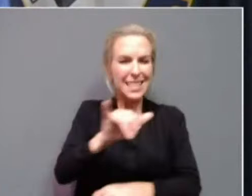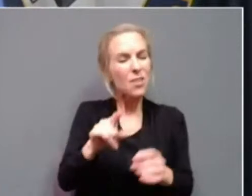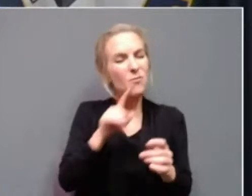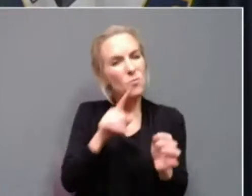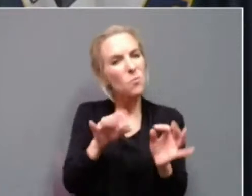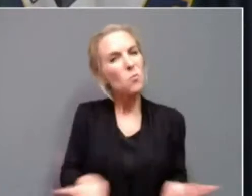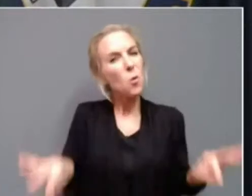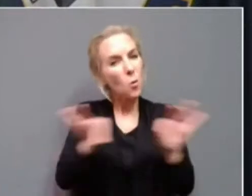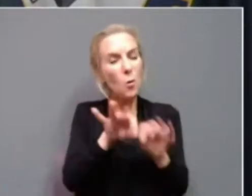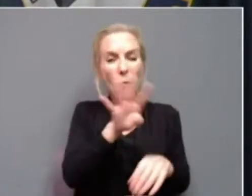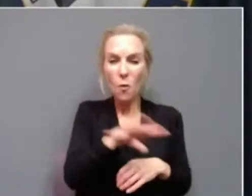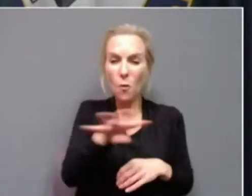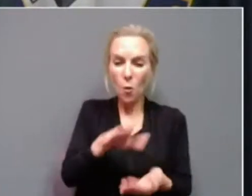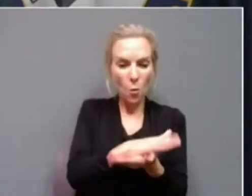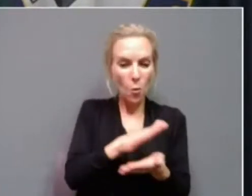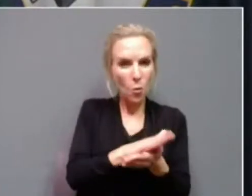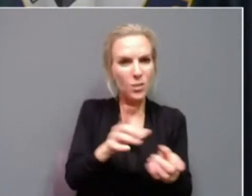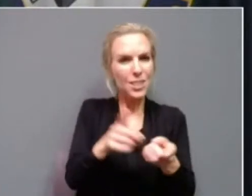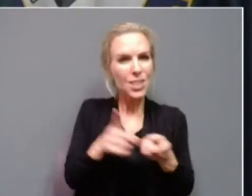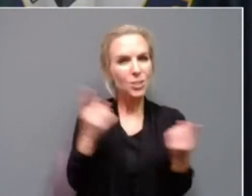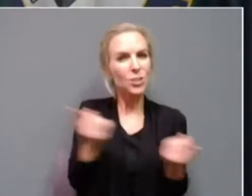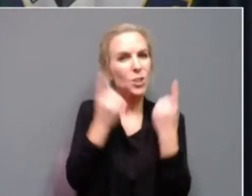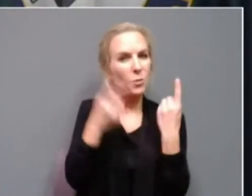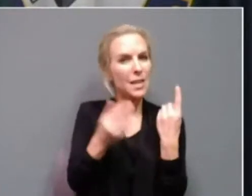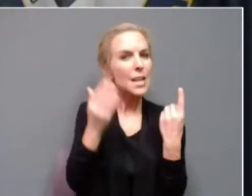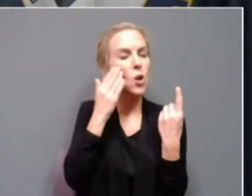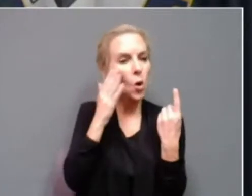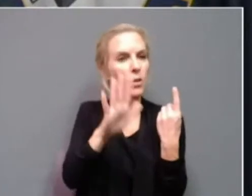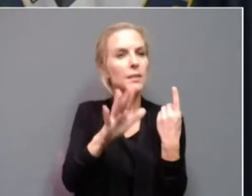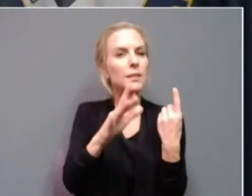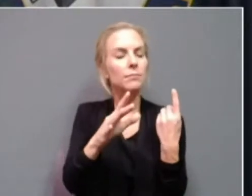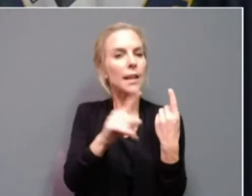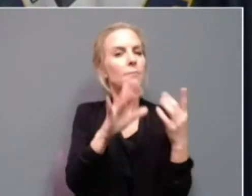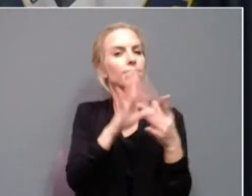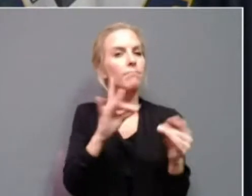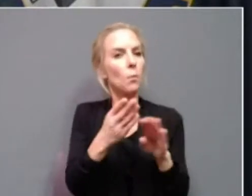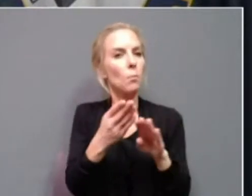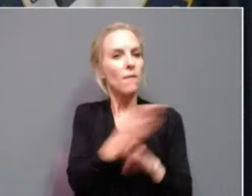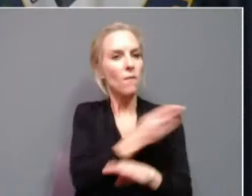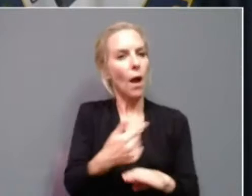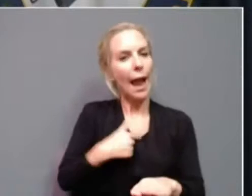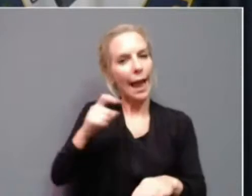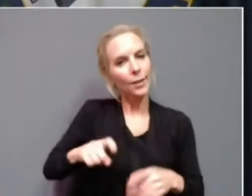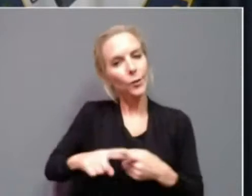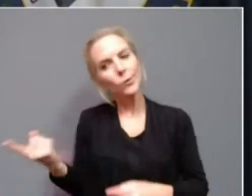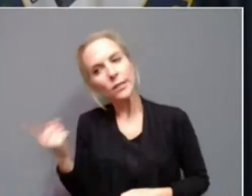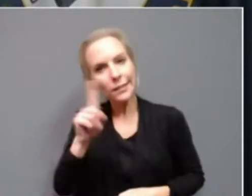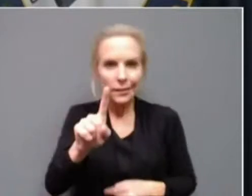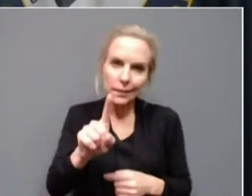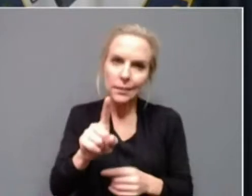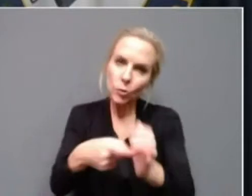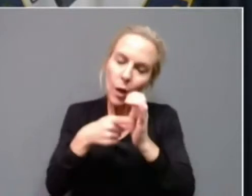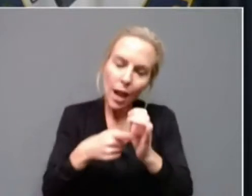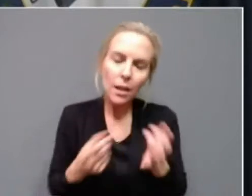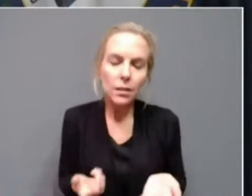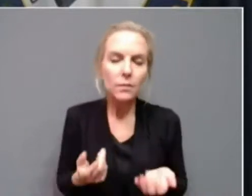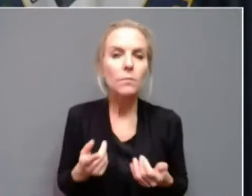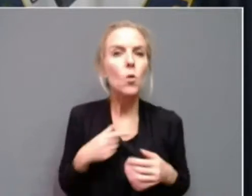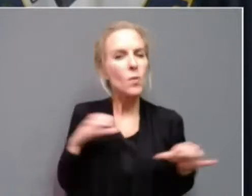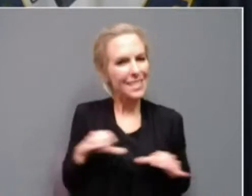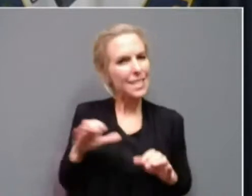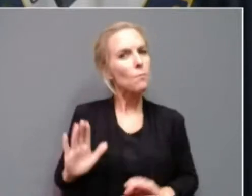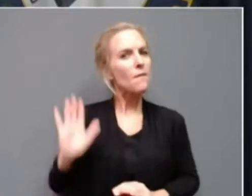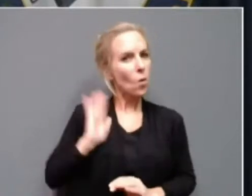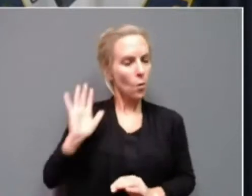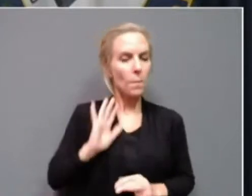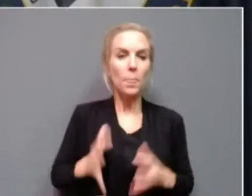districts, it's somebody that they know that was saying it before I stepped in. We certainly did it before most districts